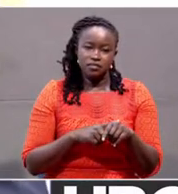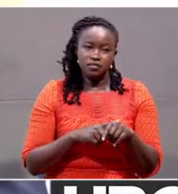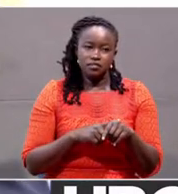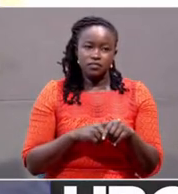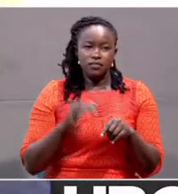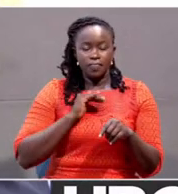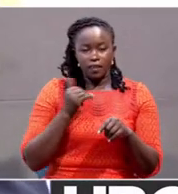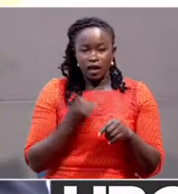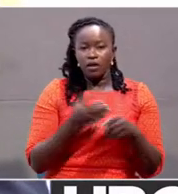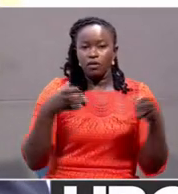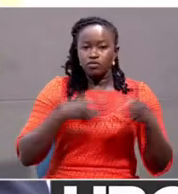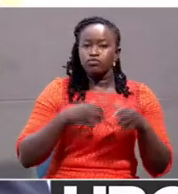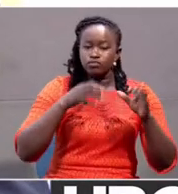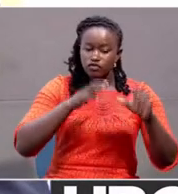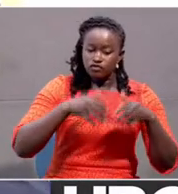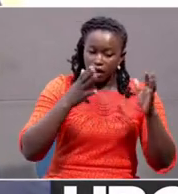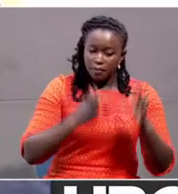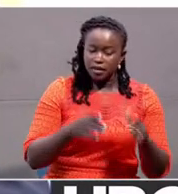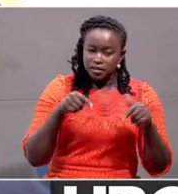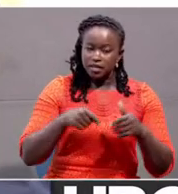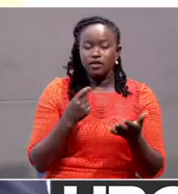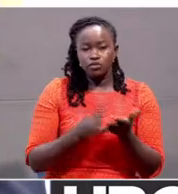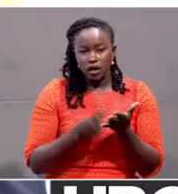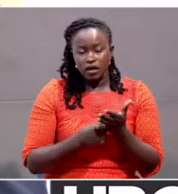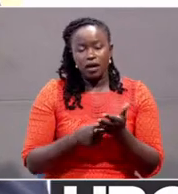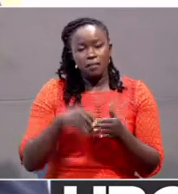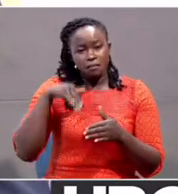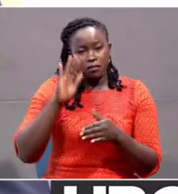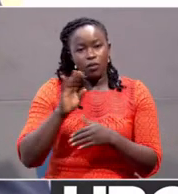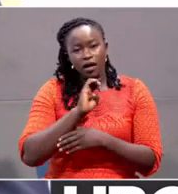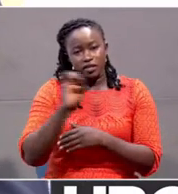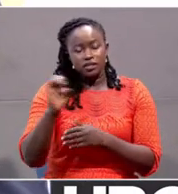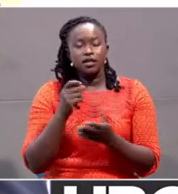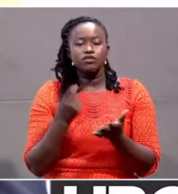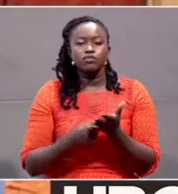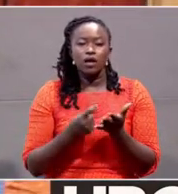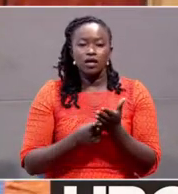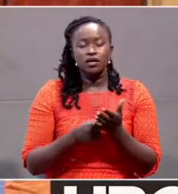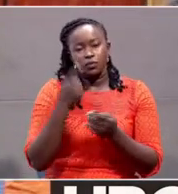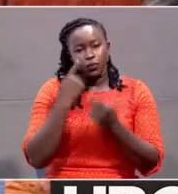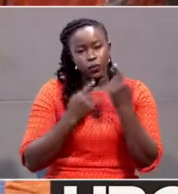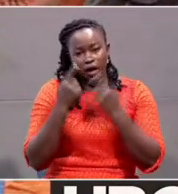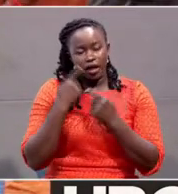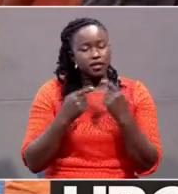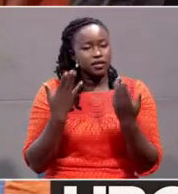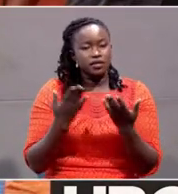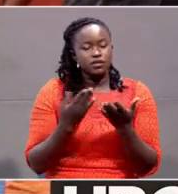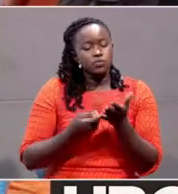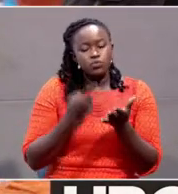our farmers, our peasants, especially in eastern Uganda, are crying.